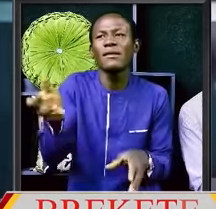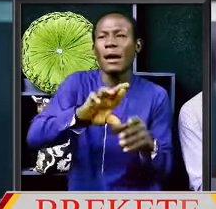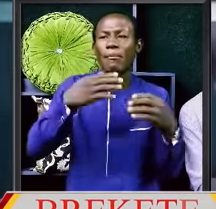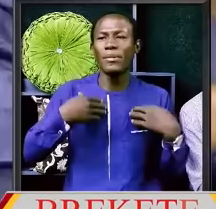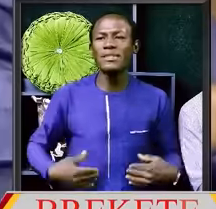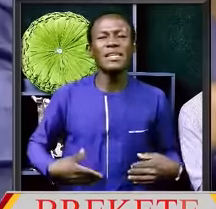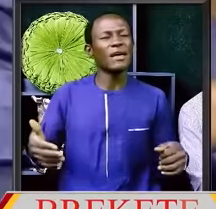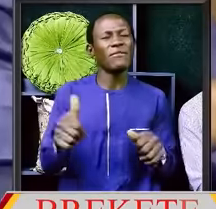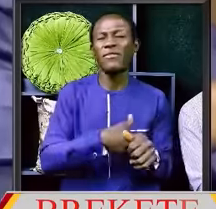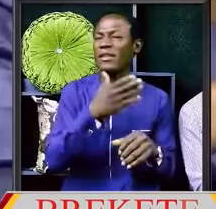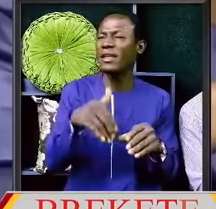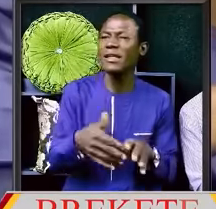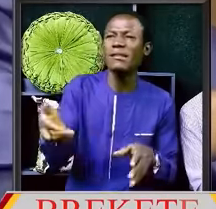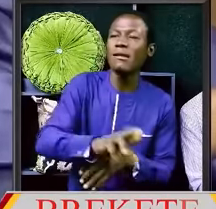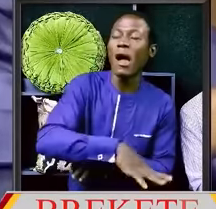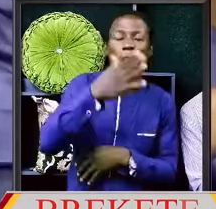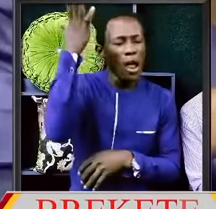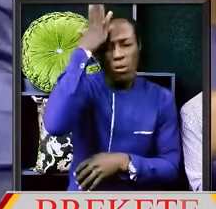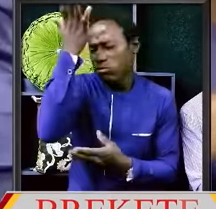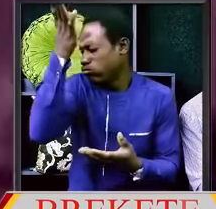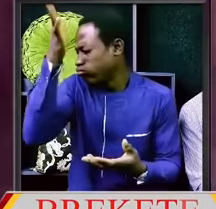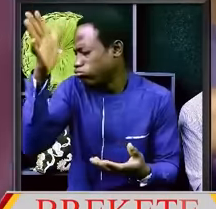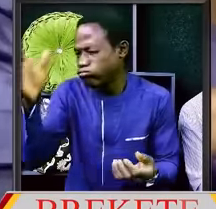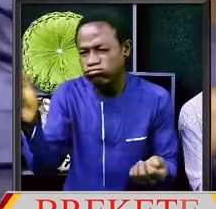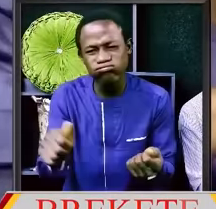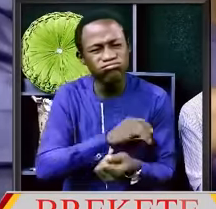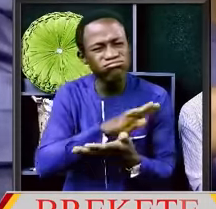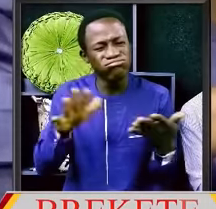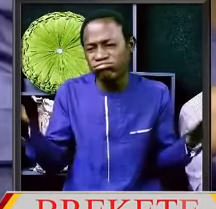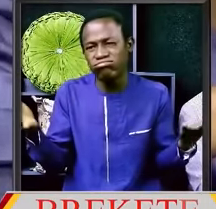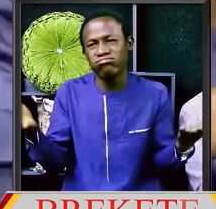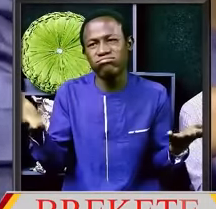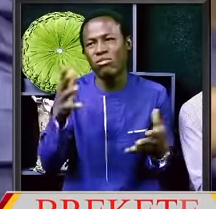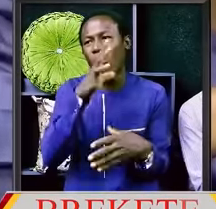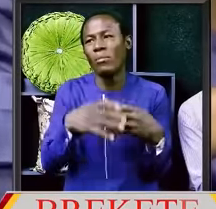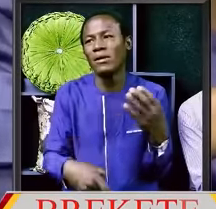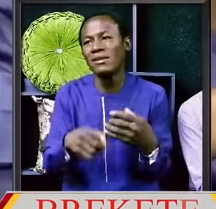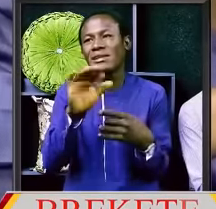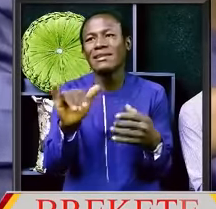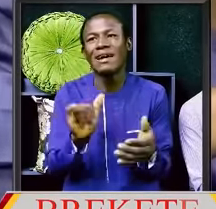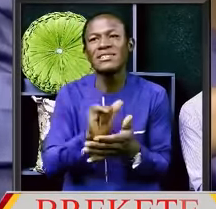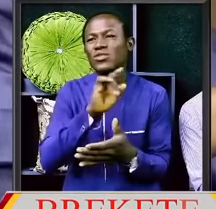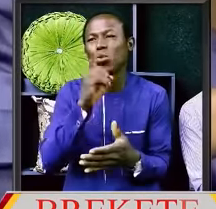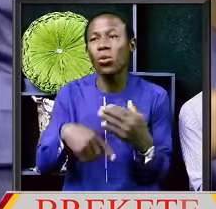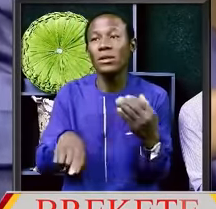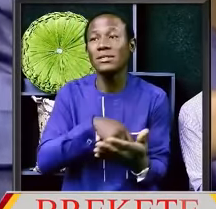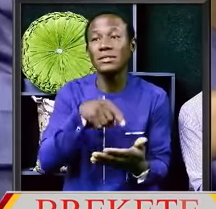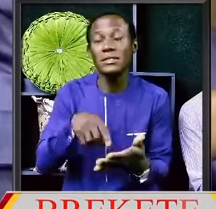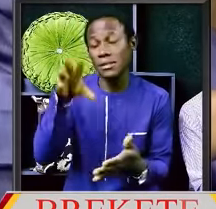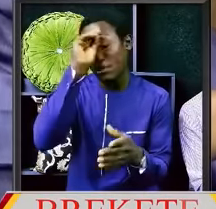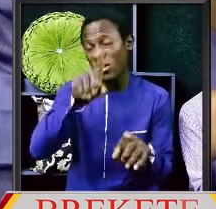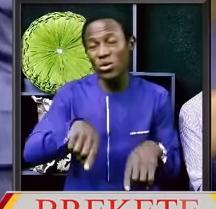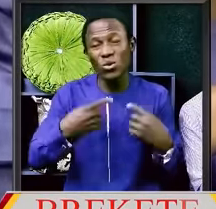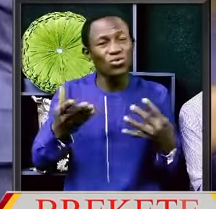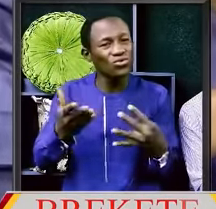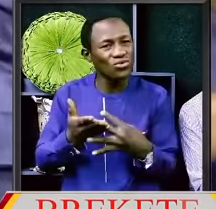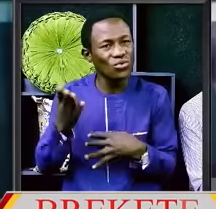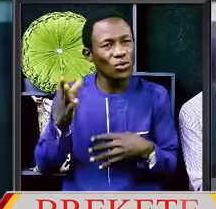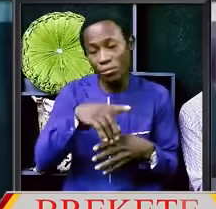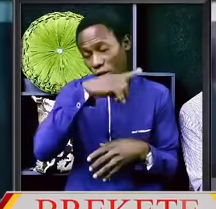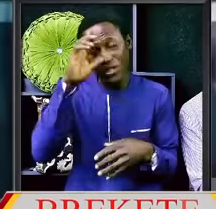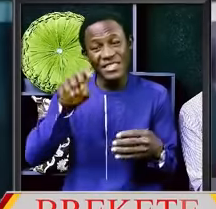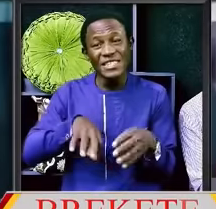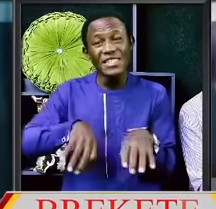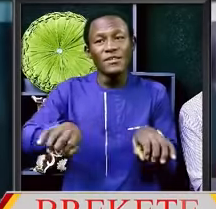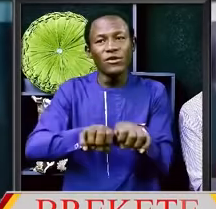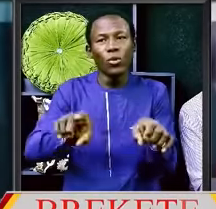body, everything in their head go shut down completely. Now, waiting this man go through. Because even